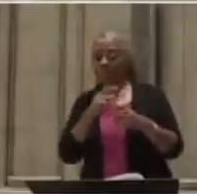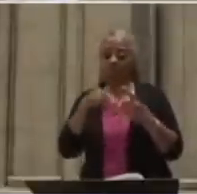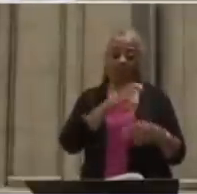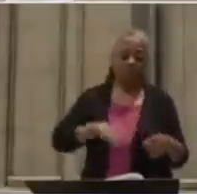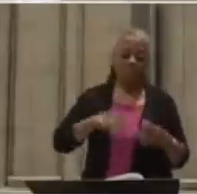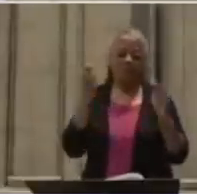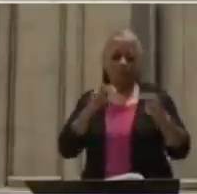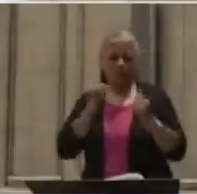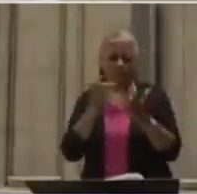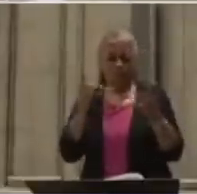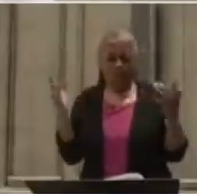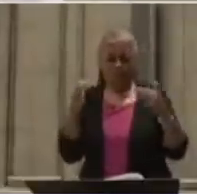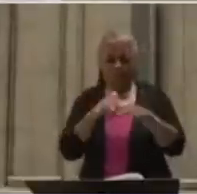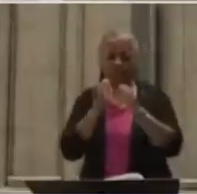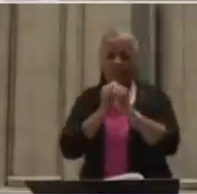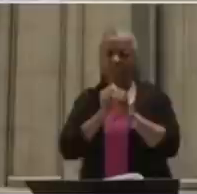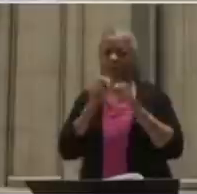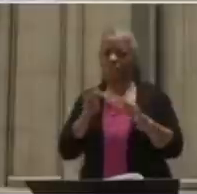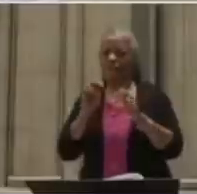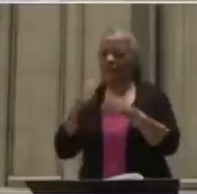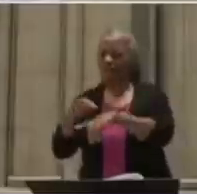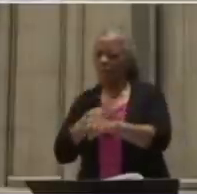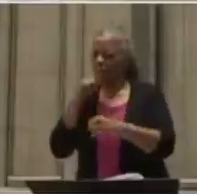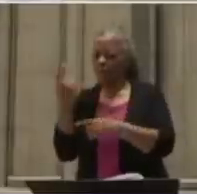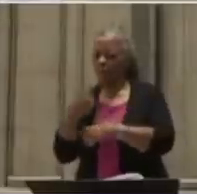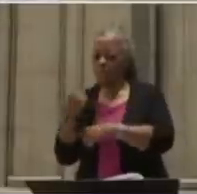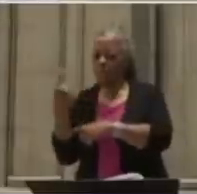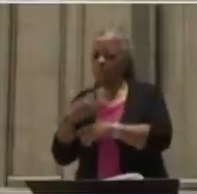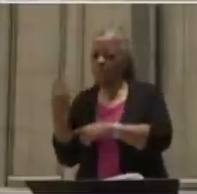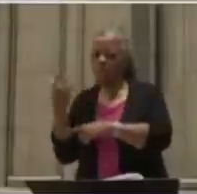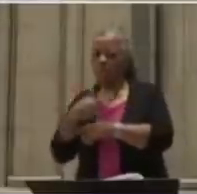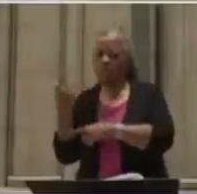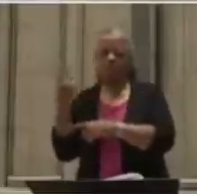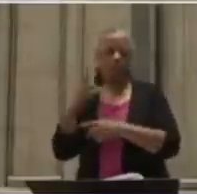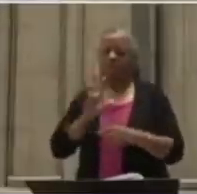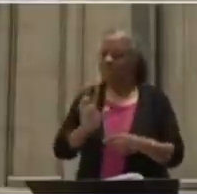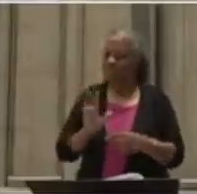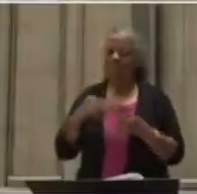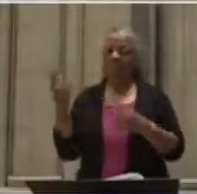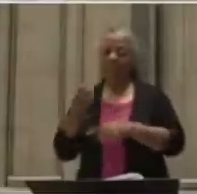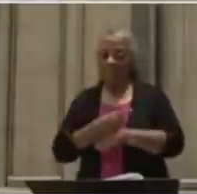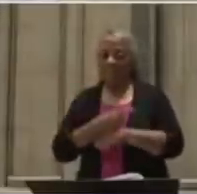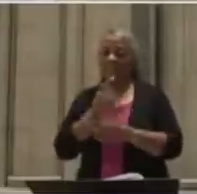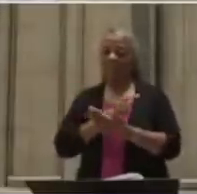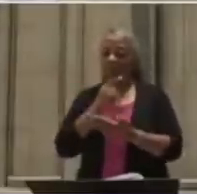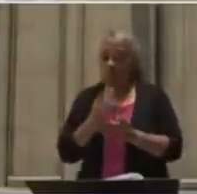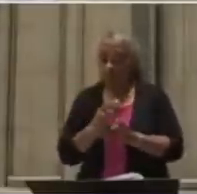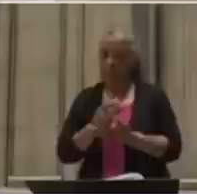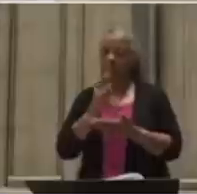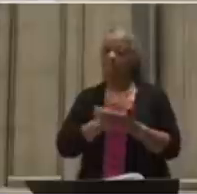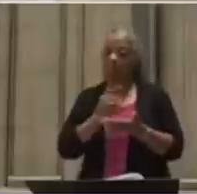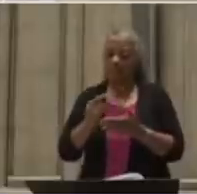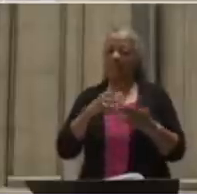Christian. Look at them and look at how long they're staying. Not one day, not 2 days, but days and weeks they're saying, we won't accept this death anymore. Next